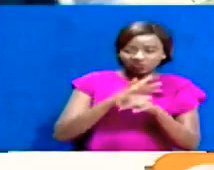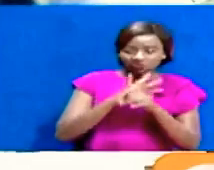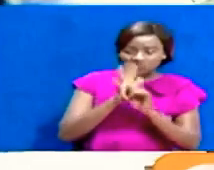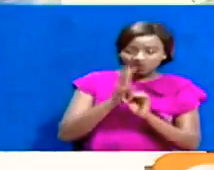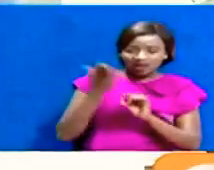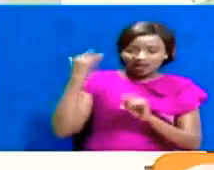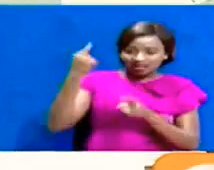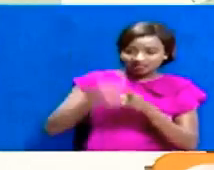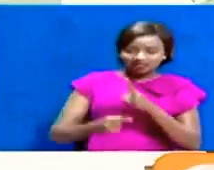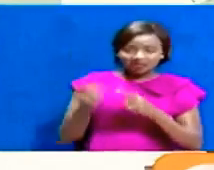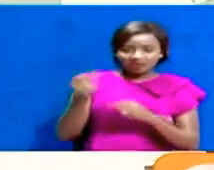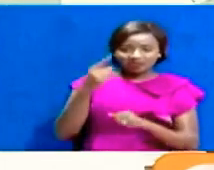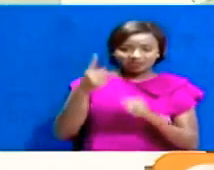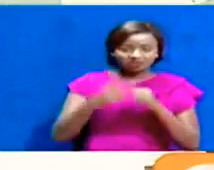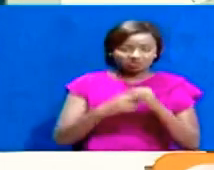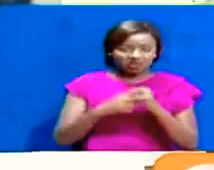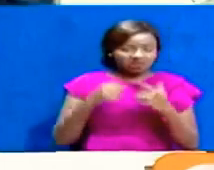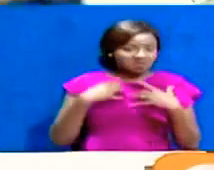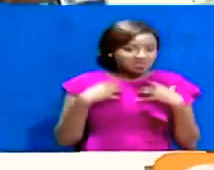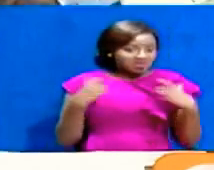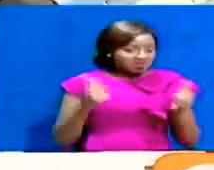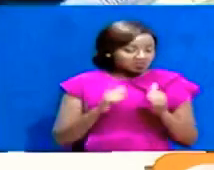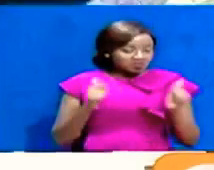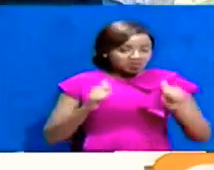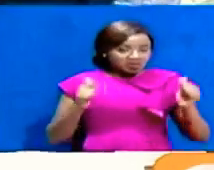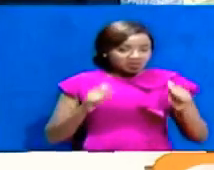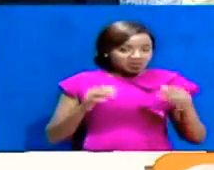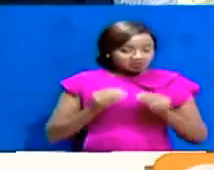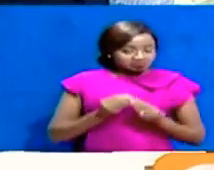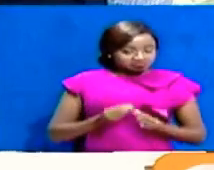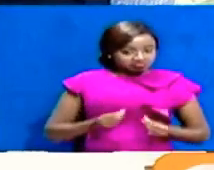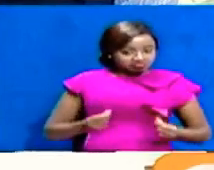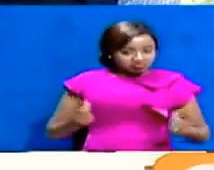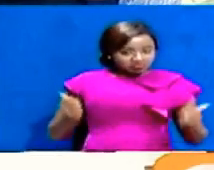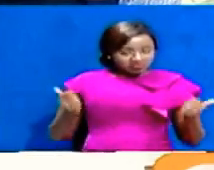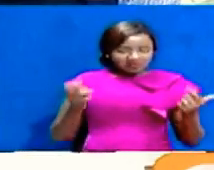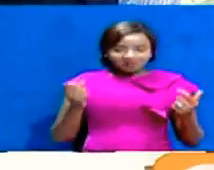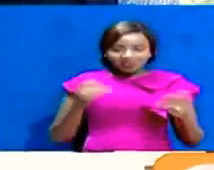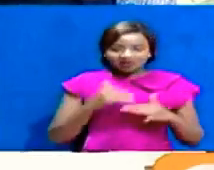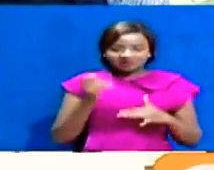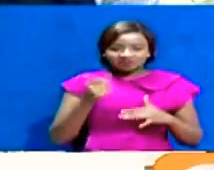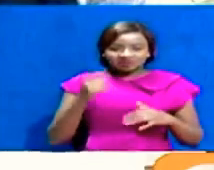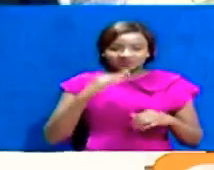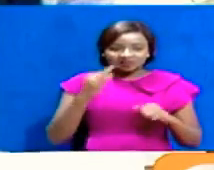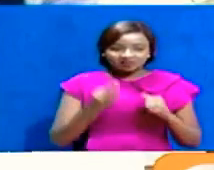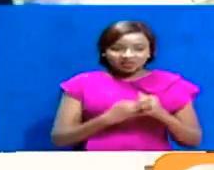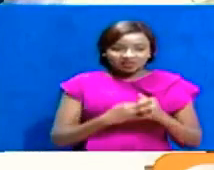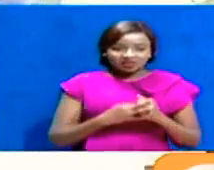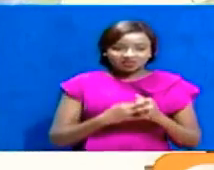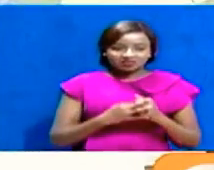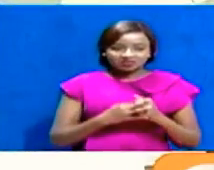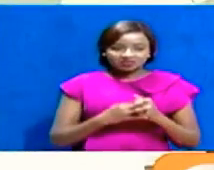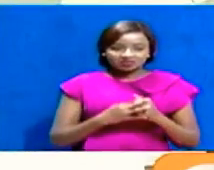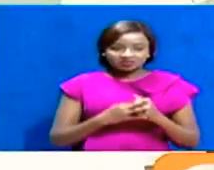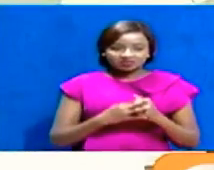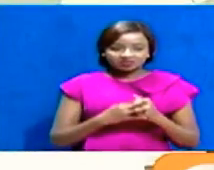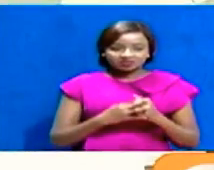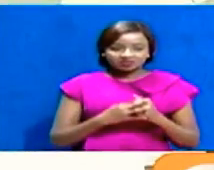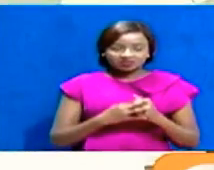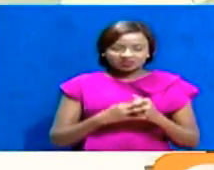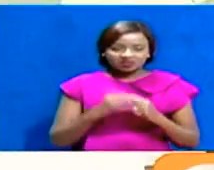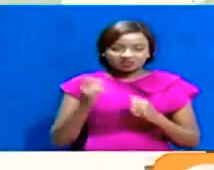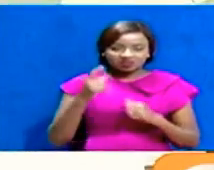I passed through it and I recovered and all that stuff. So, 9 months, 10 months later, do I have to take